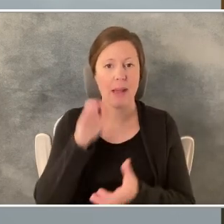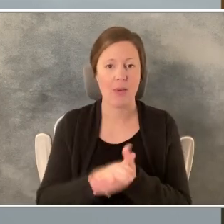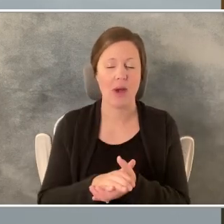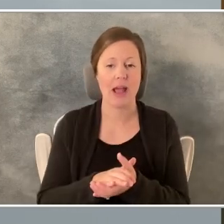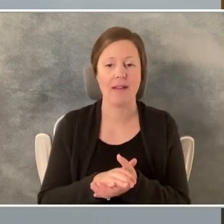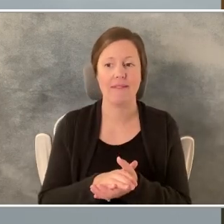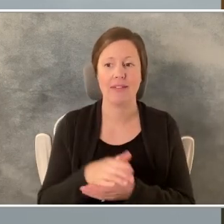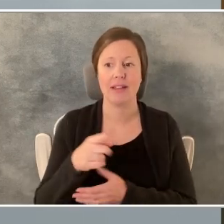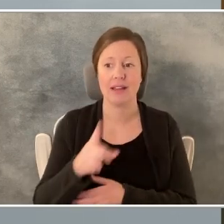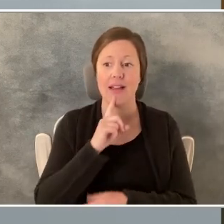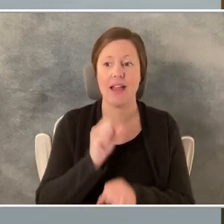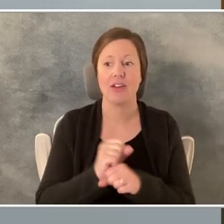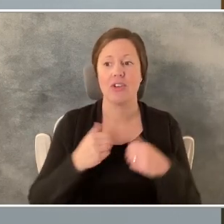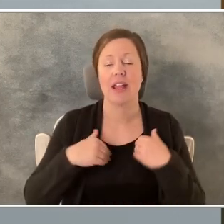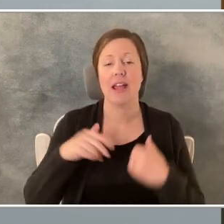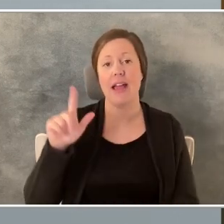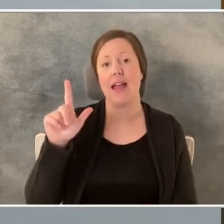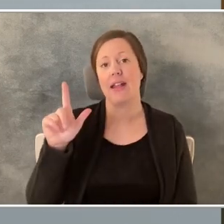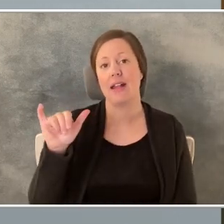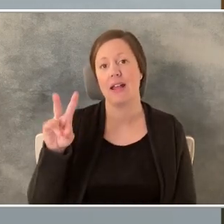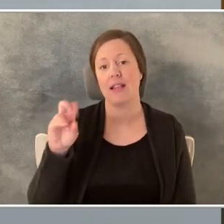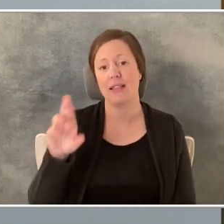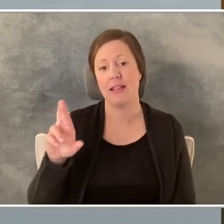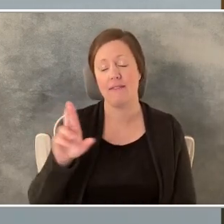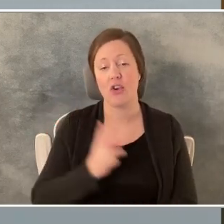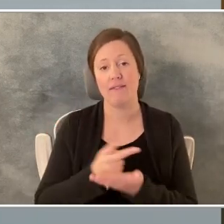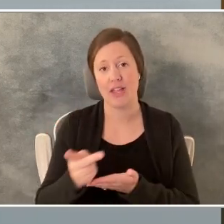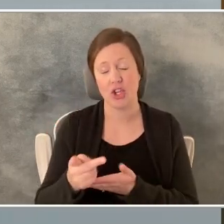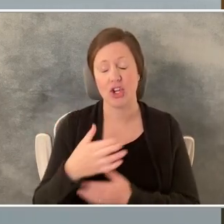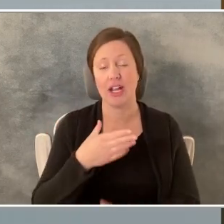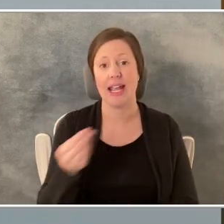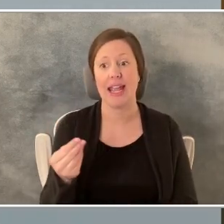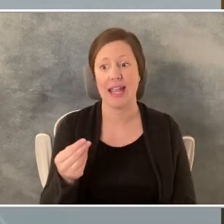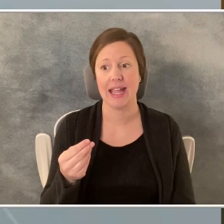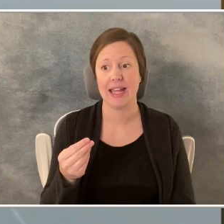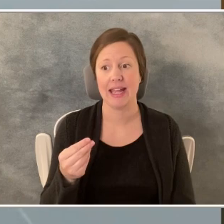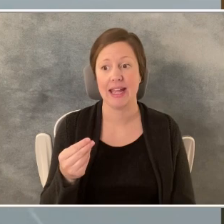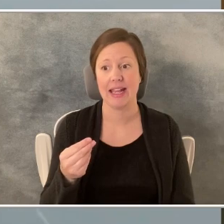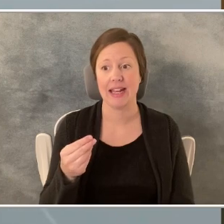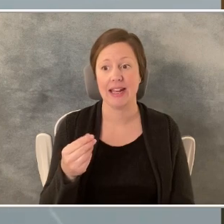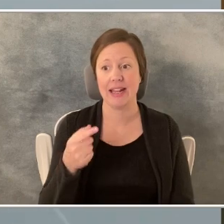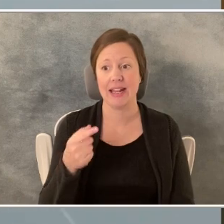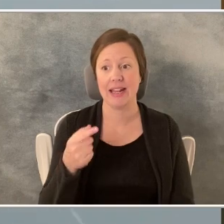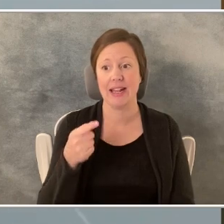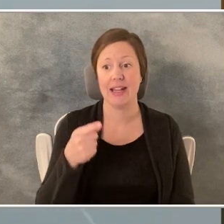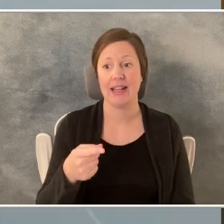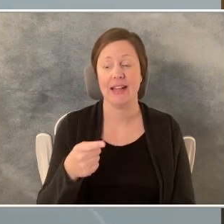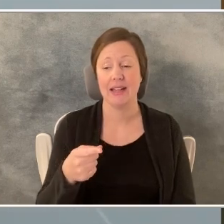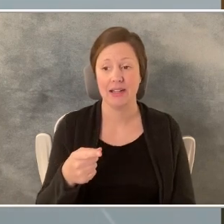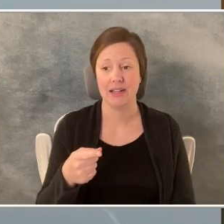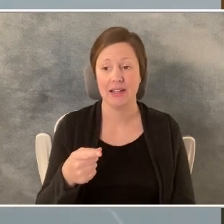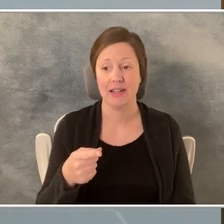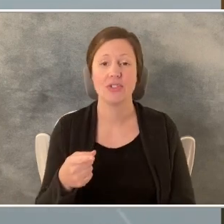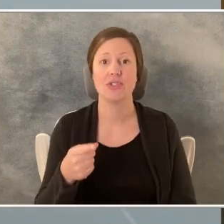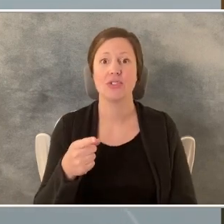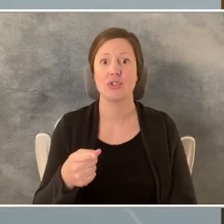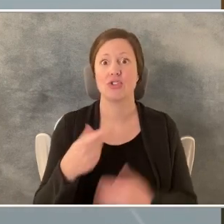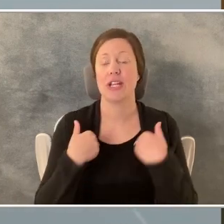liver failure, and she went in hepatorenal syndrome, which is basically a